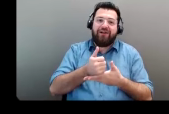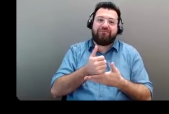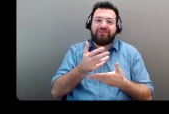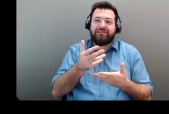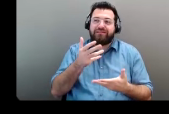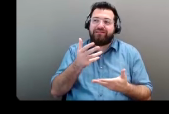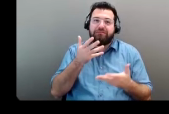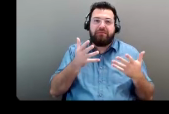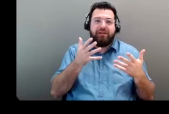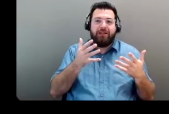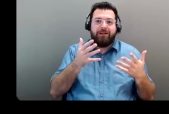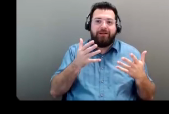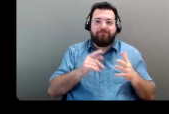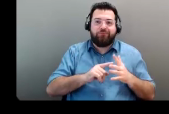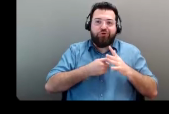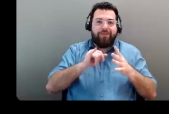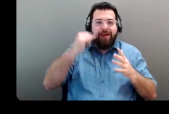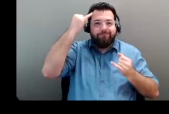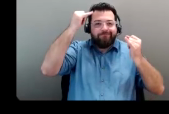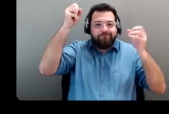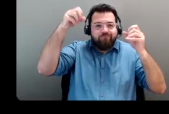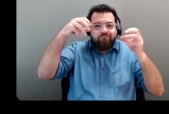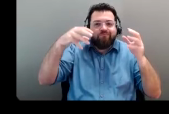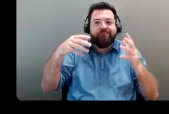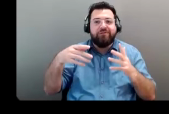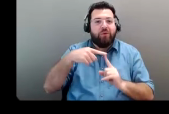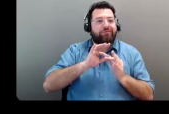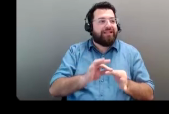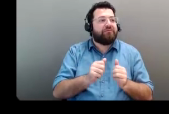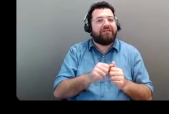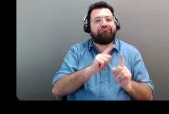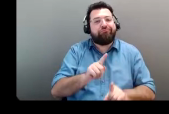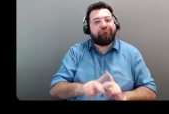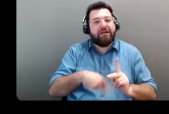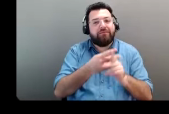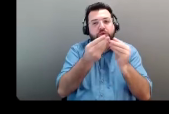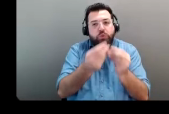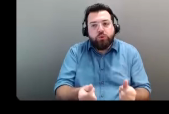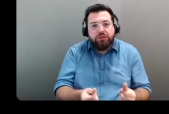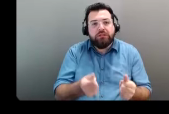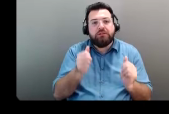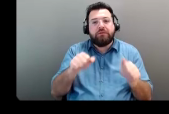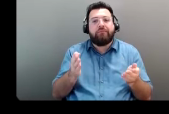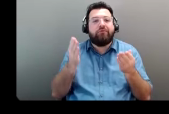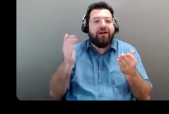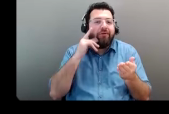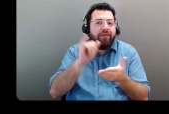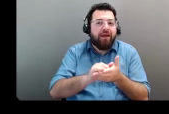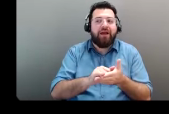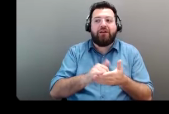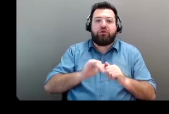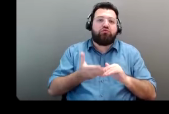start jump starting the brainstorming when it comes to like what are some kind of solutions that we can offer, to increase